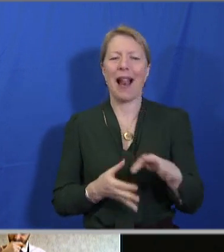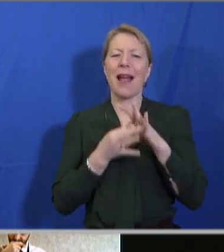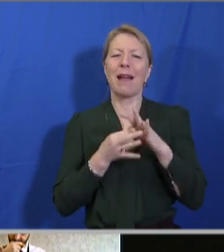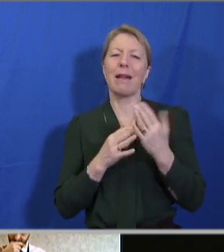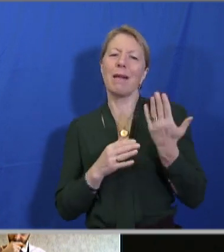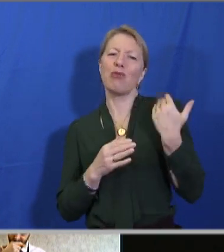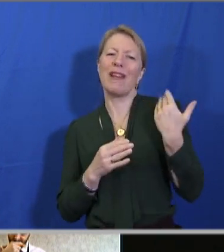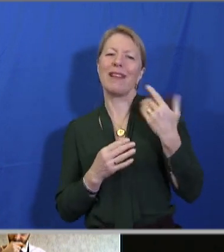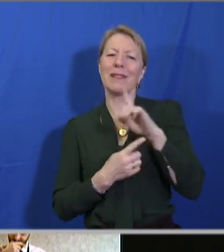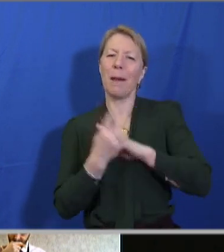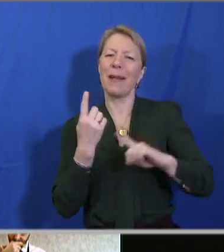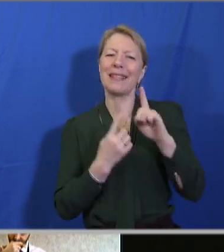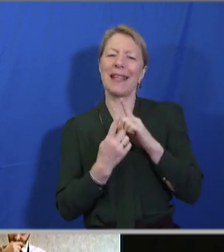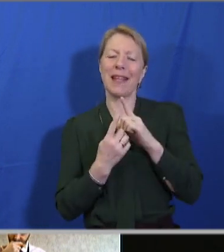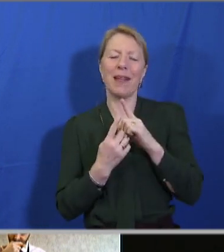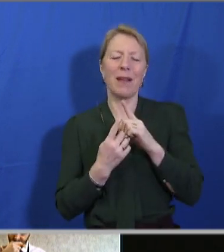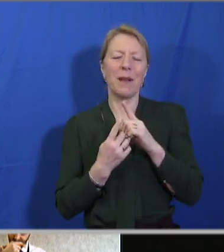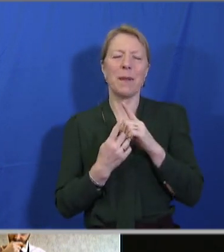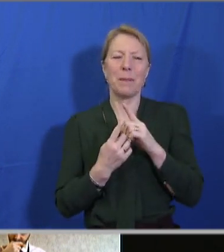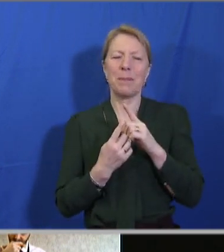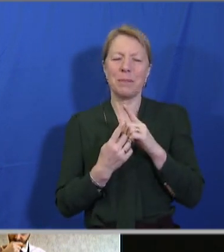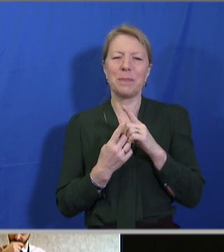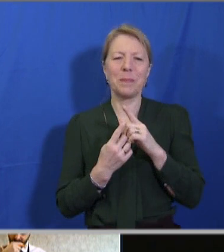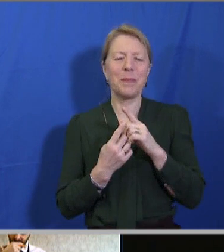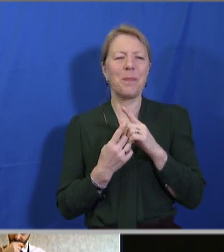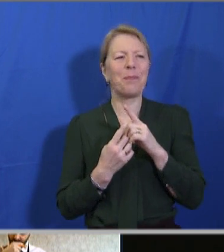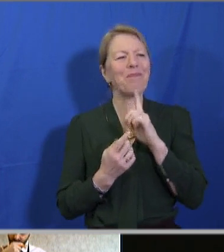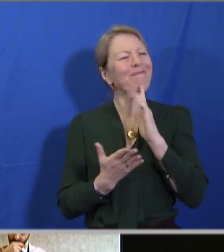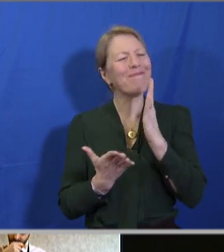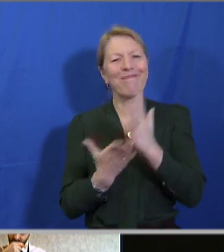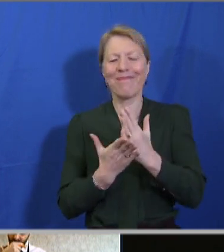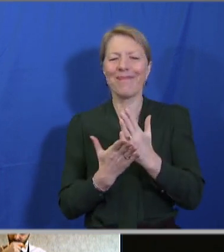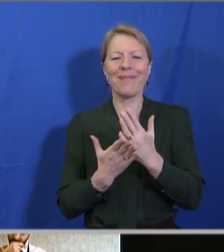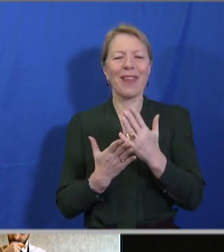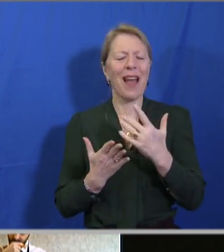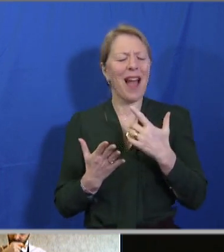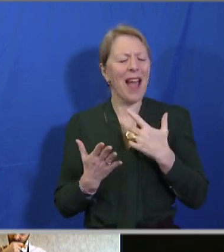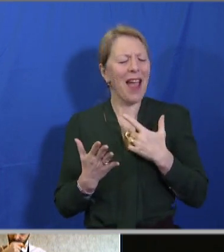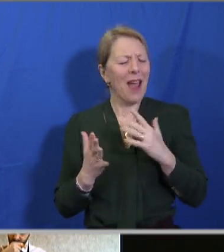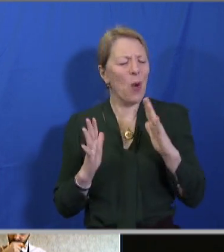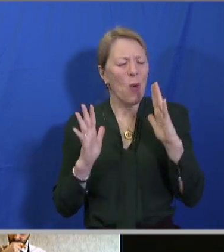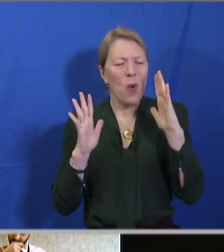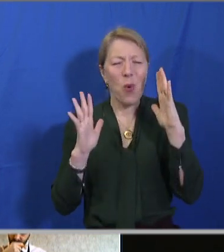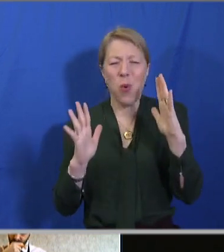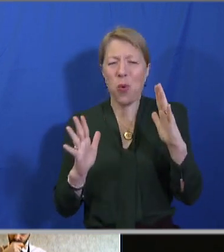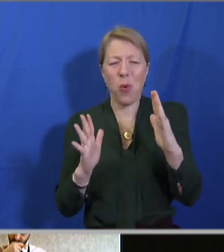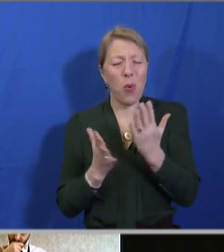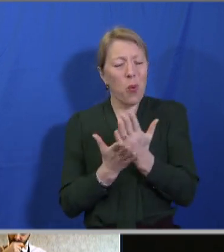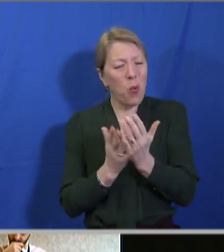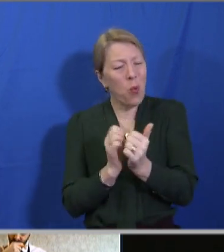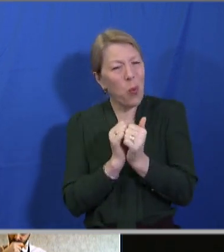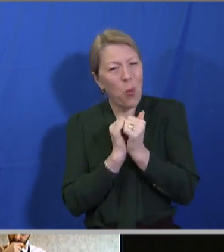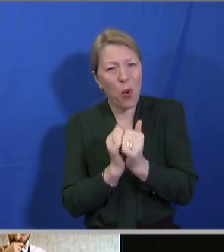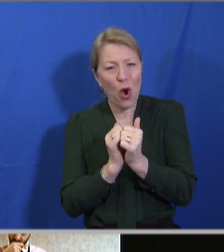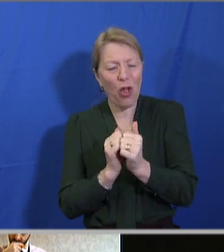hosted. I understand and fully and place great value on the benefits of co-production